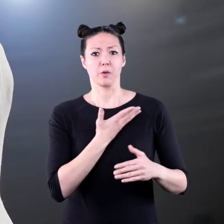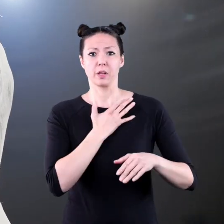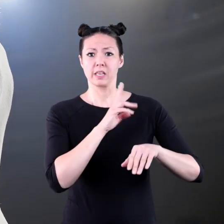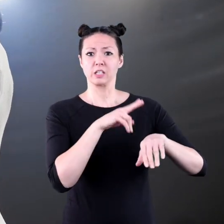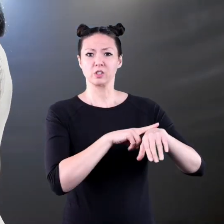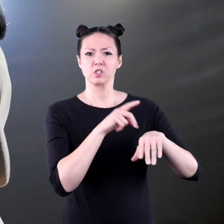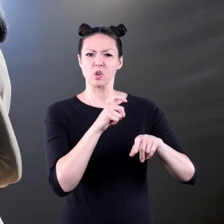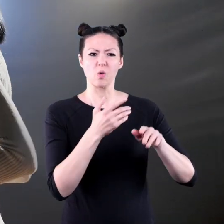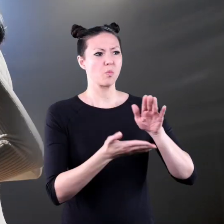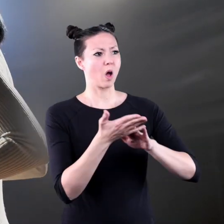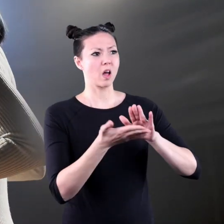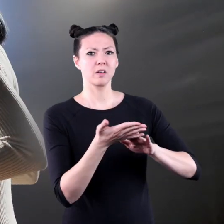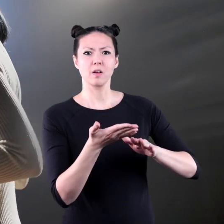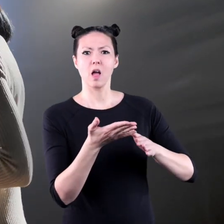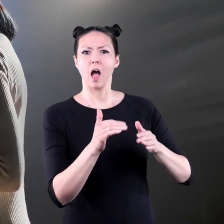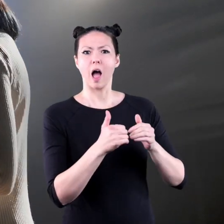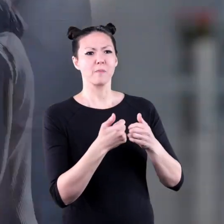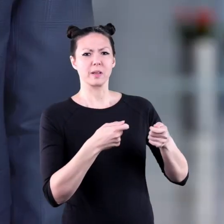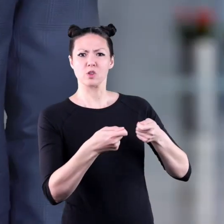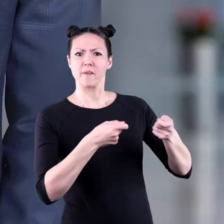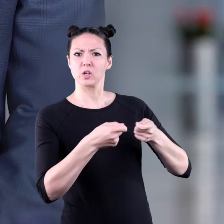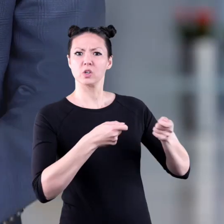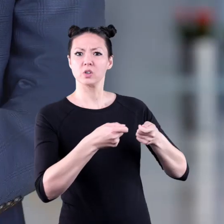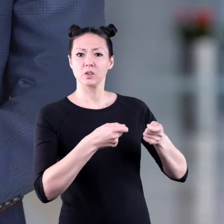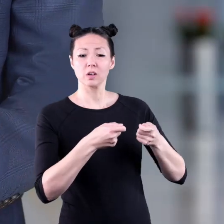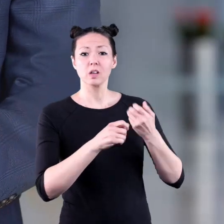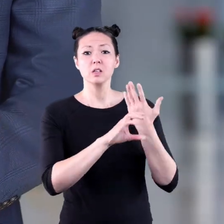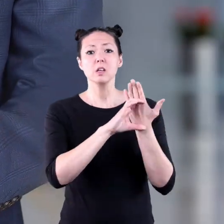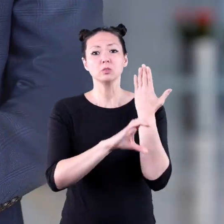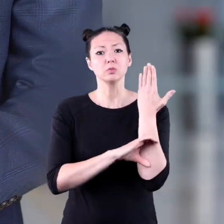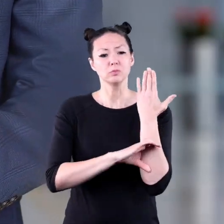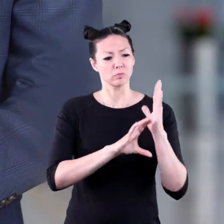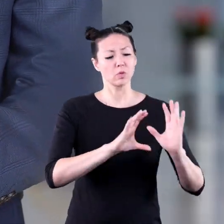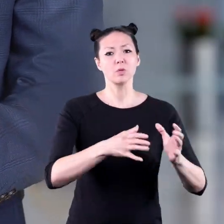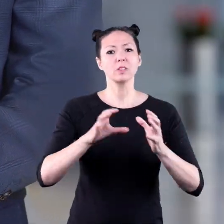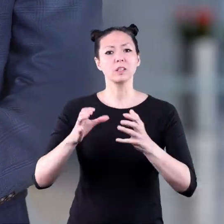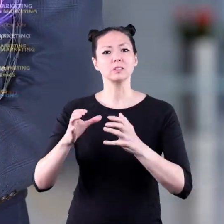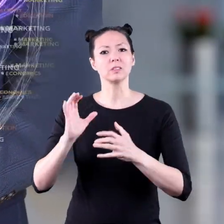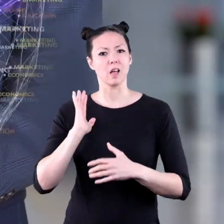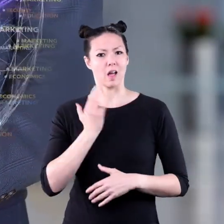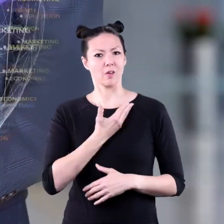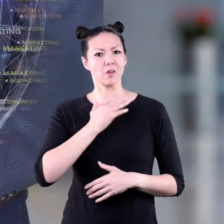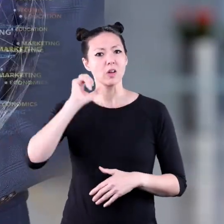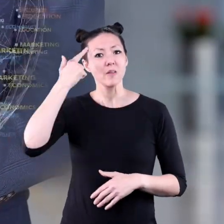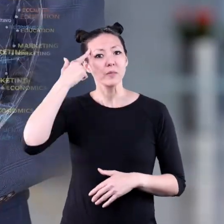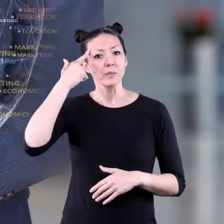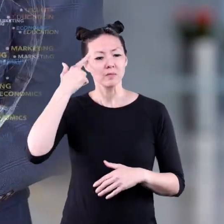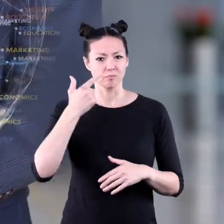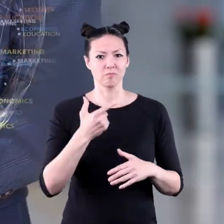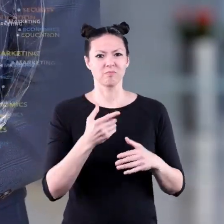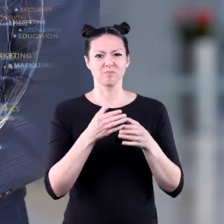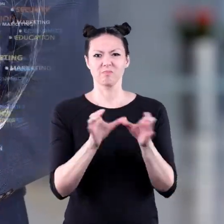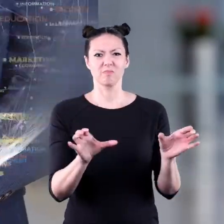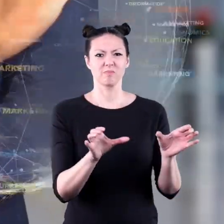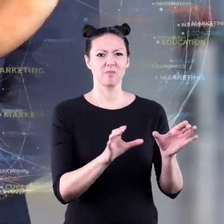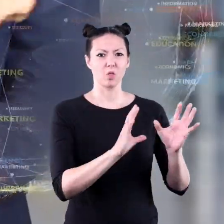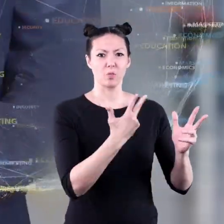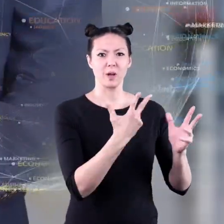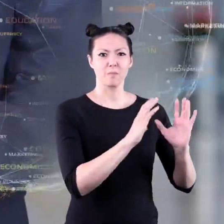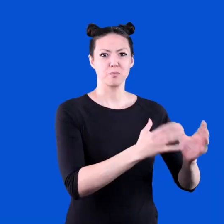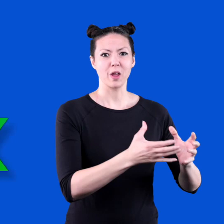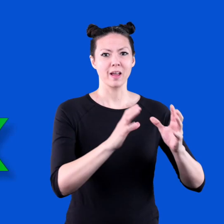run or be governed. The Constitution organizes our government into 3 separate branches or